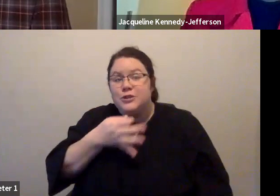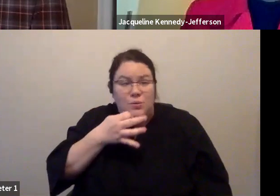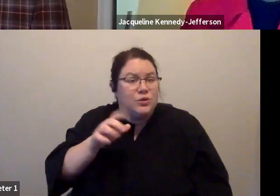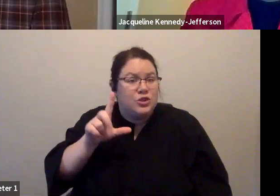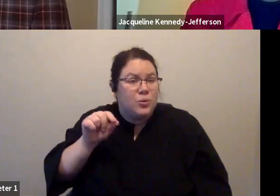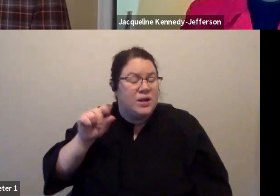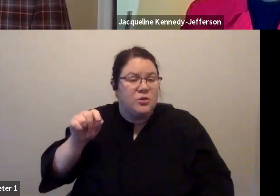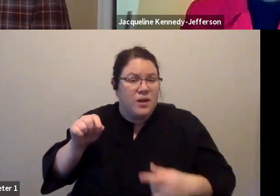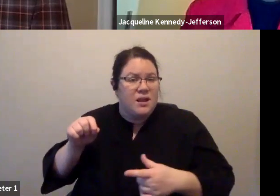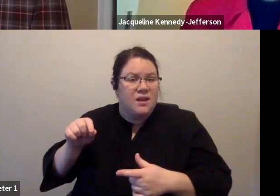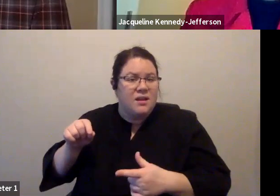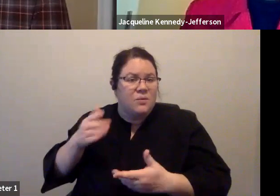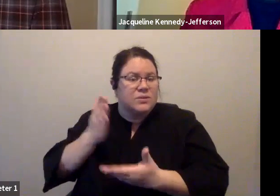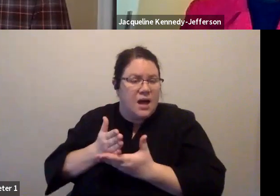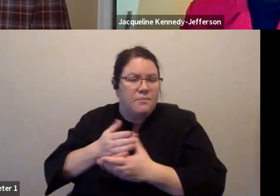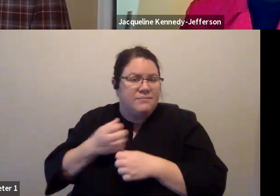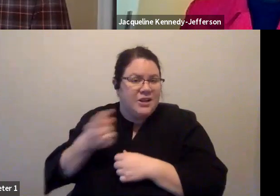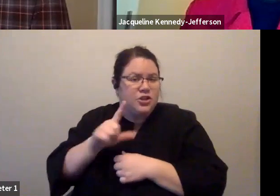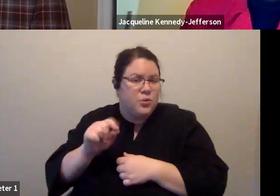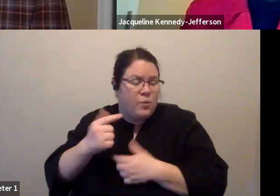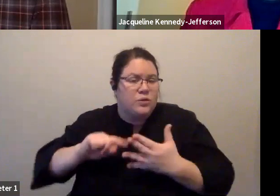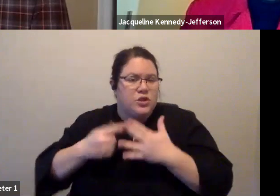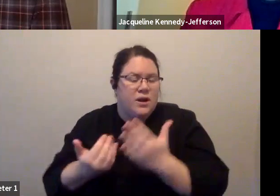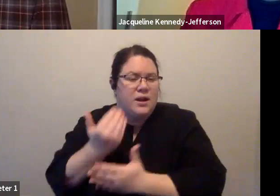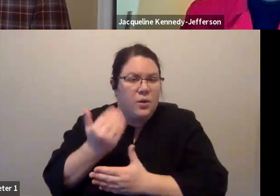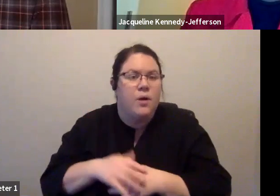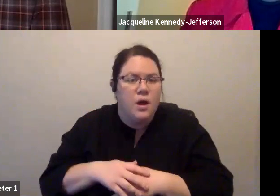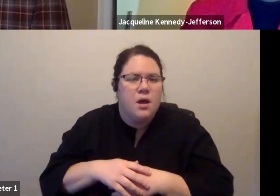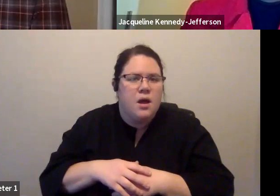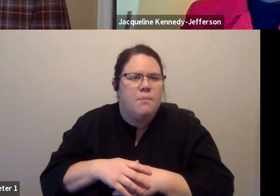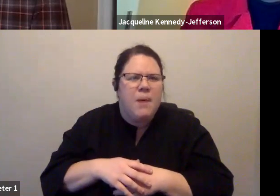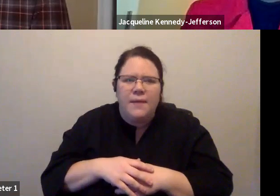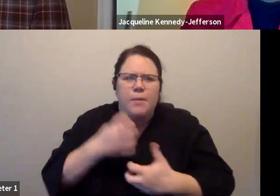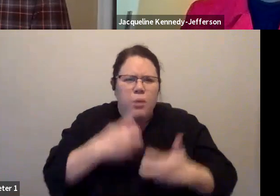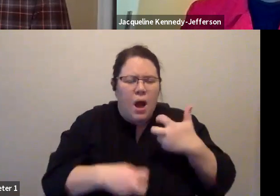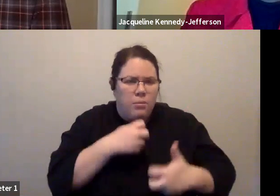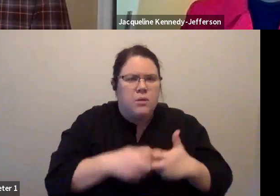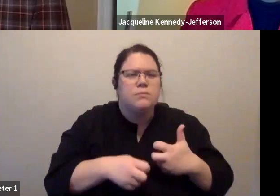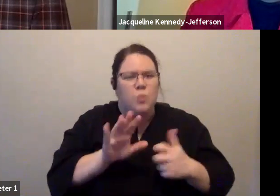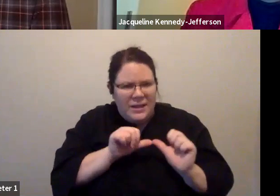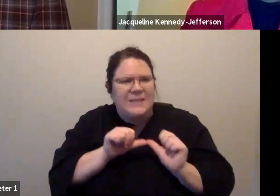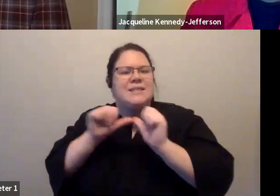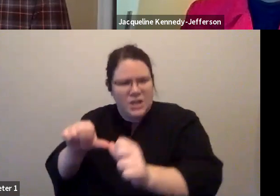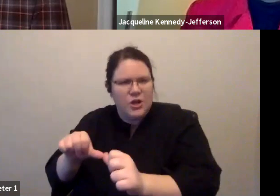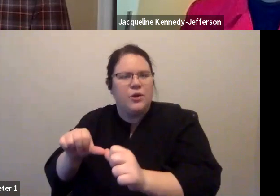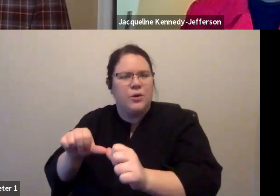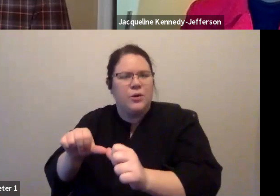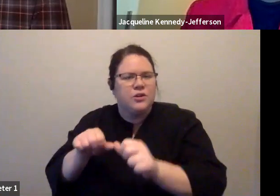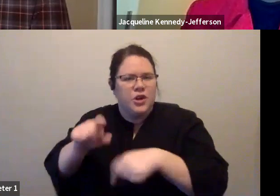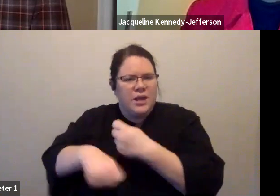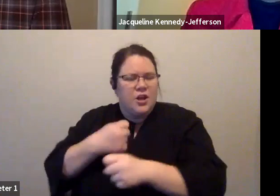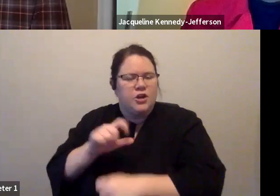surface are not going anywhere. So again, it has to be a part of who you are as an organization going